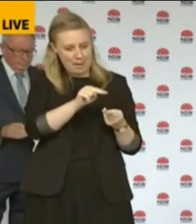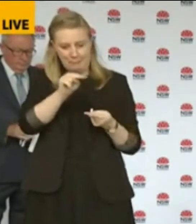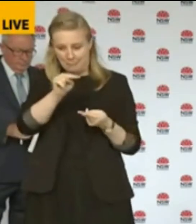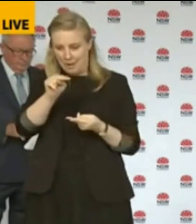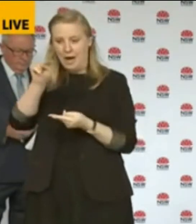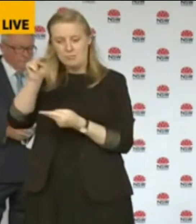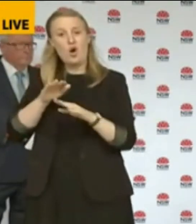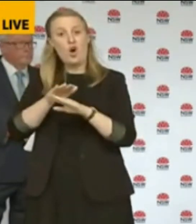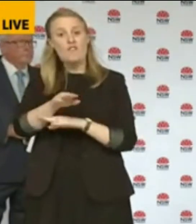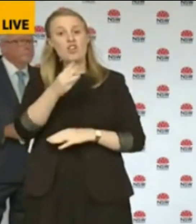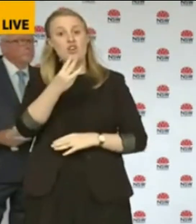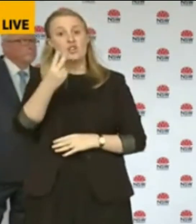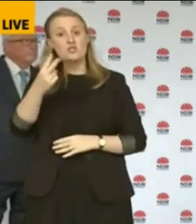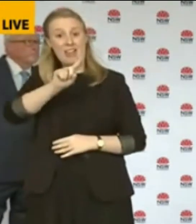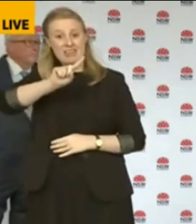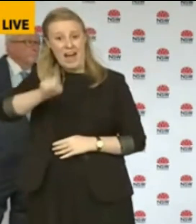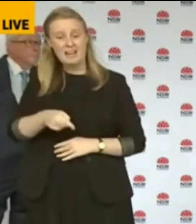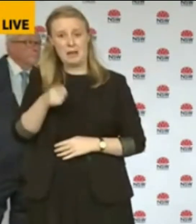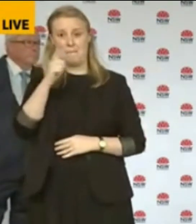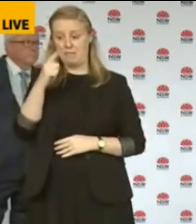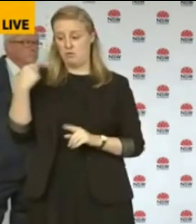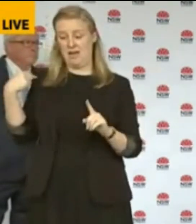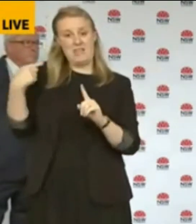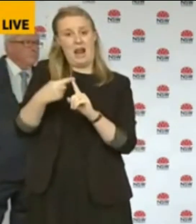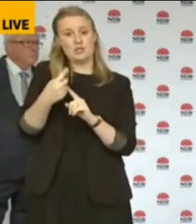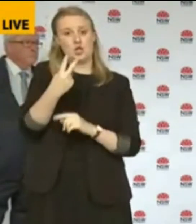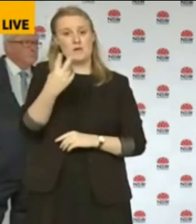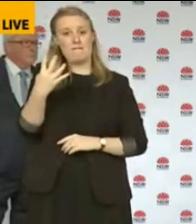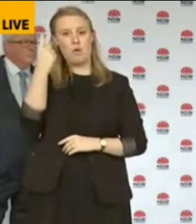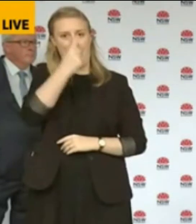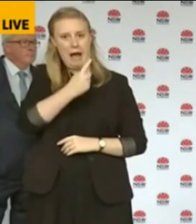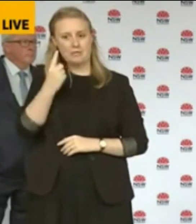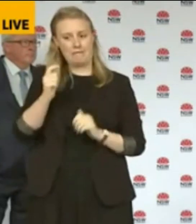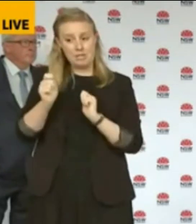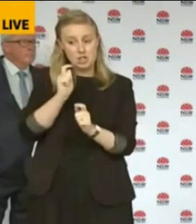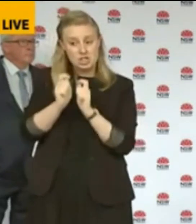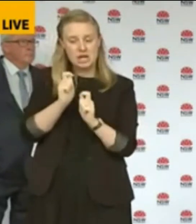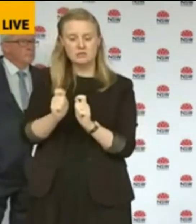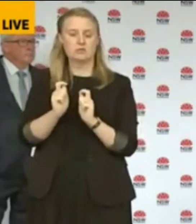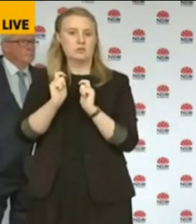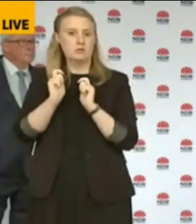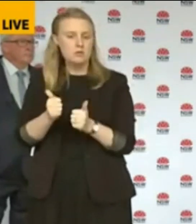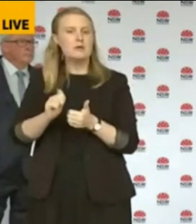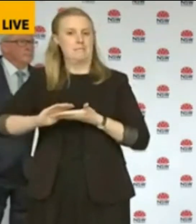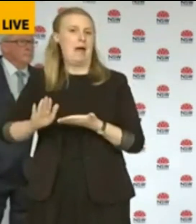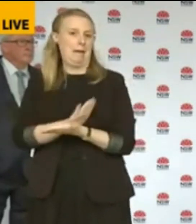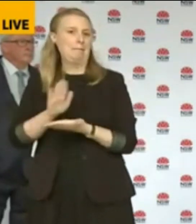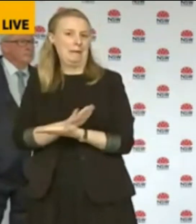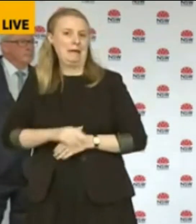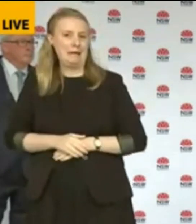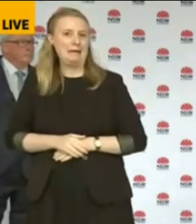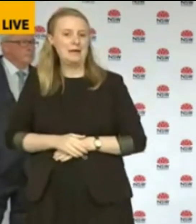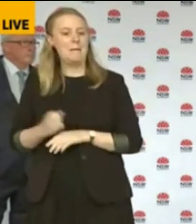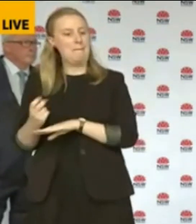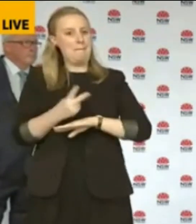32,667 tests performed in that 24-hour period to 8 p.m. last night, and that's up on the previous day's testing of